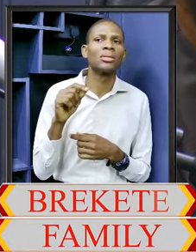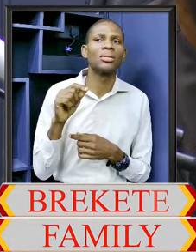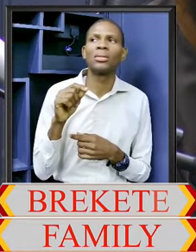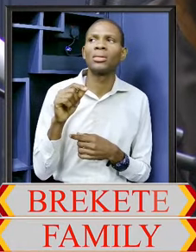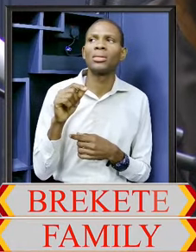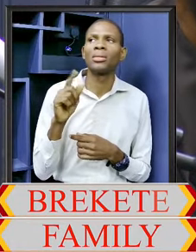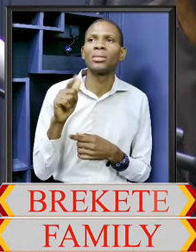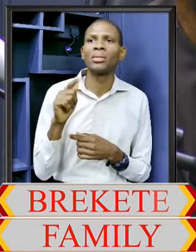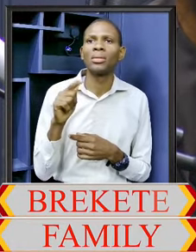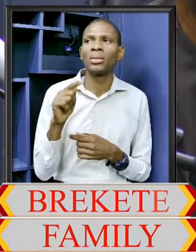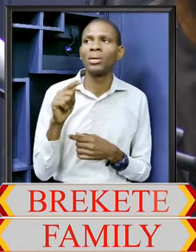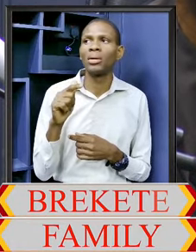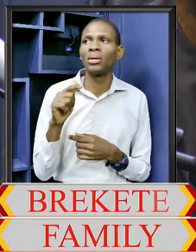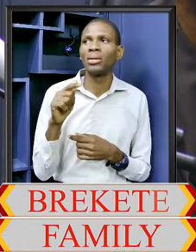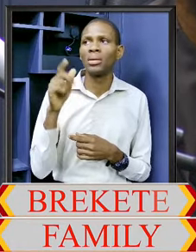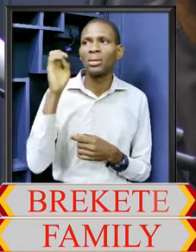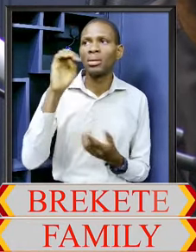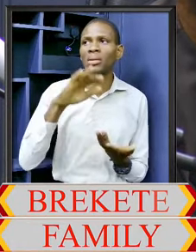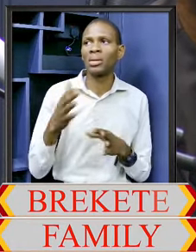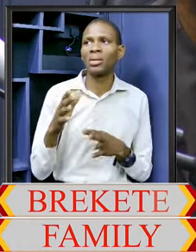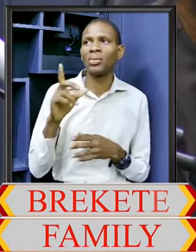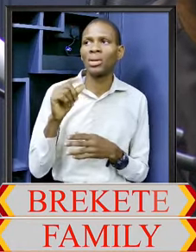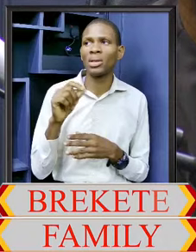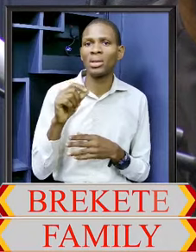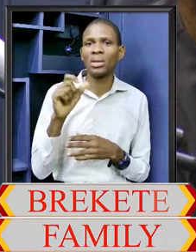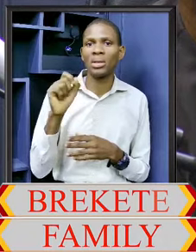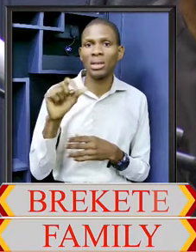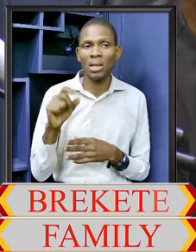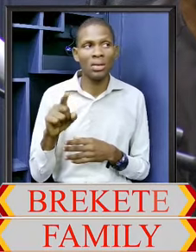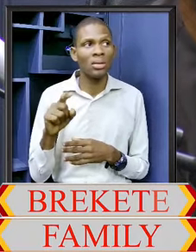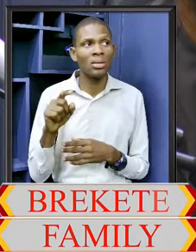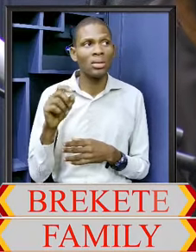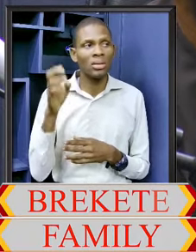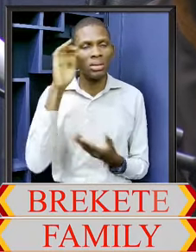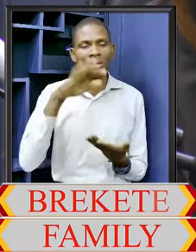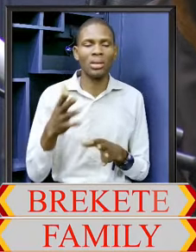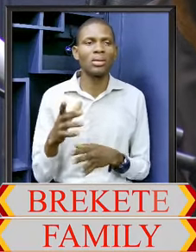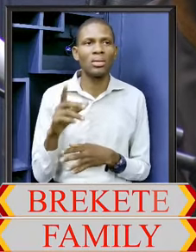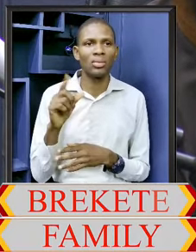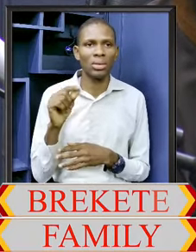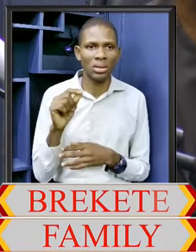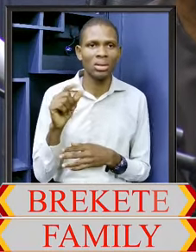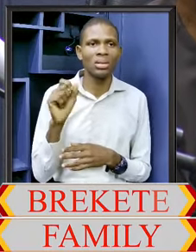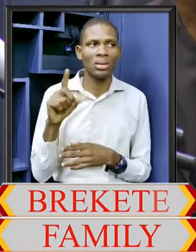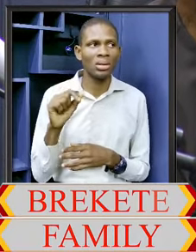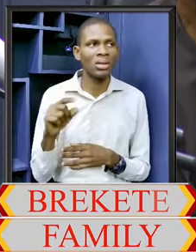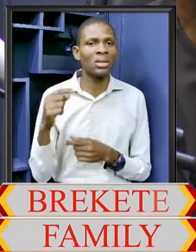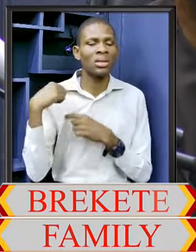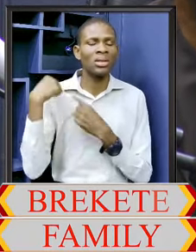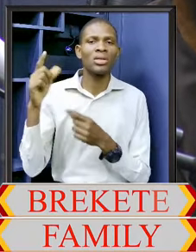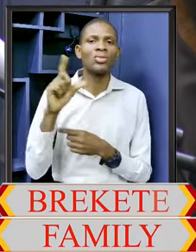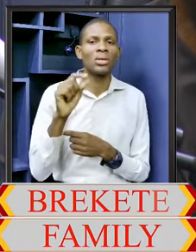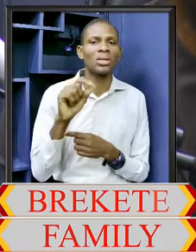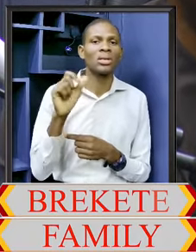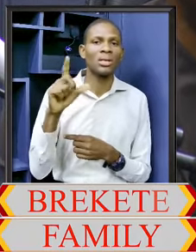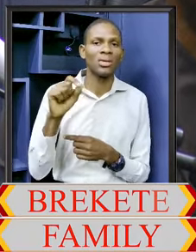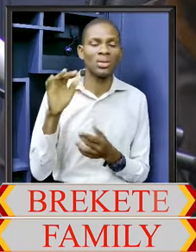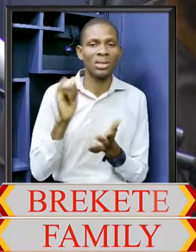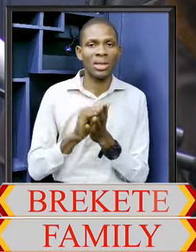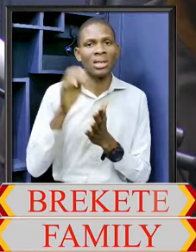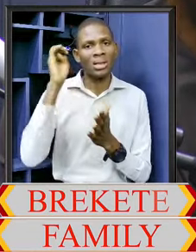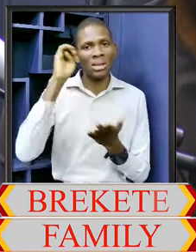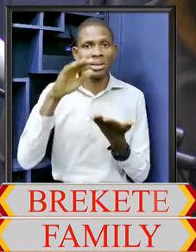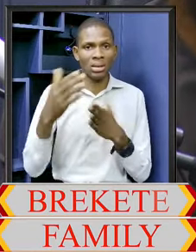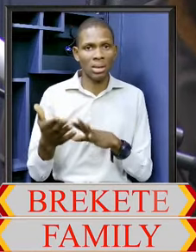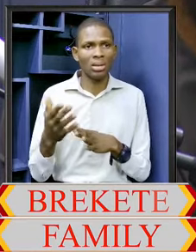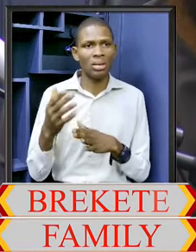2021, Naime died. He died 2011, sir. 2011? Yes, sir. Since 2011, when he died?